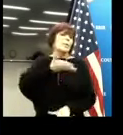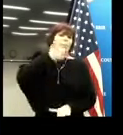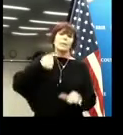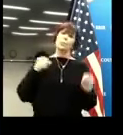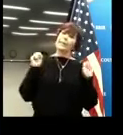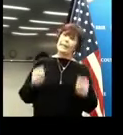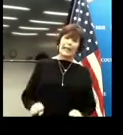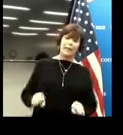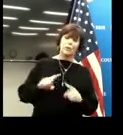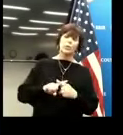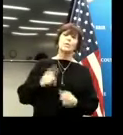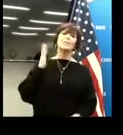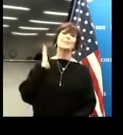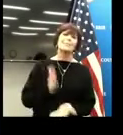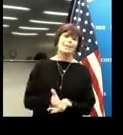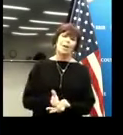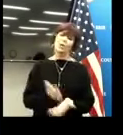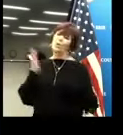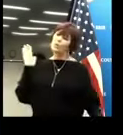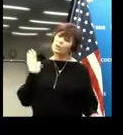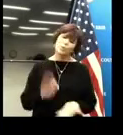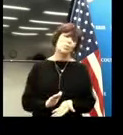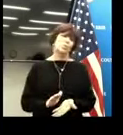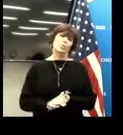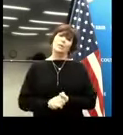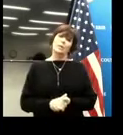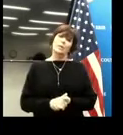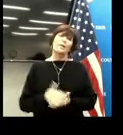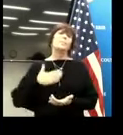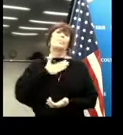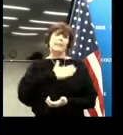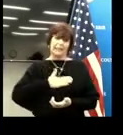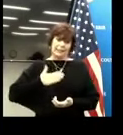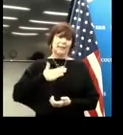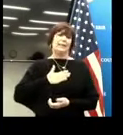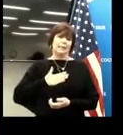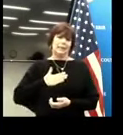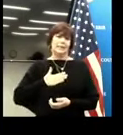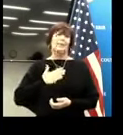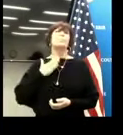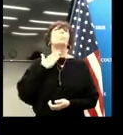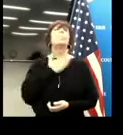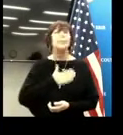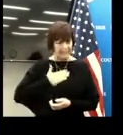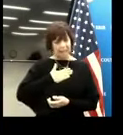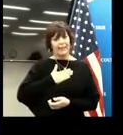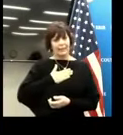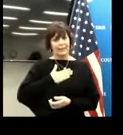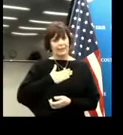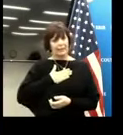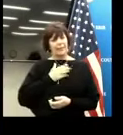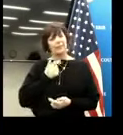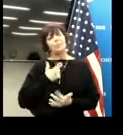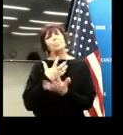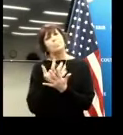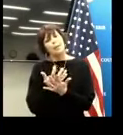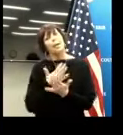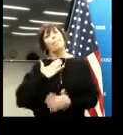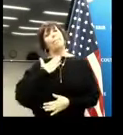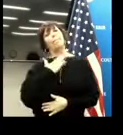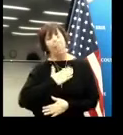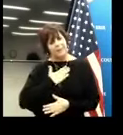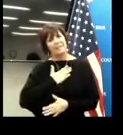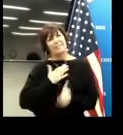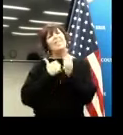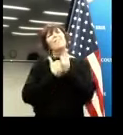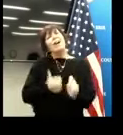possible to reduce that number to the lowest level it can be. So please, please, I'm imploring you, follow